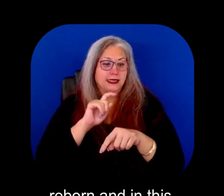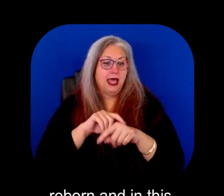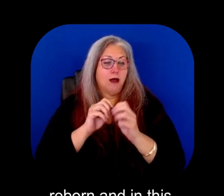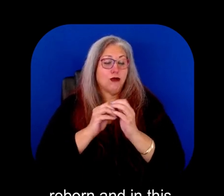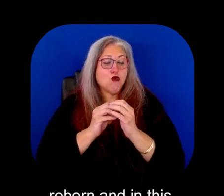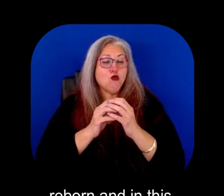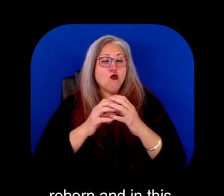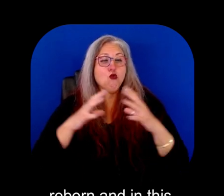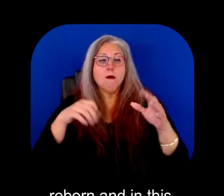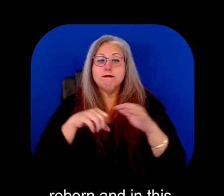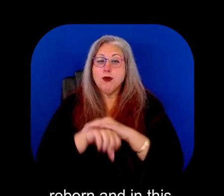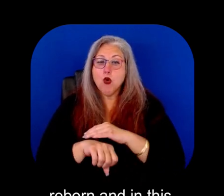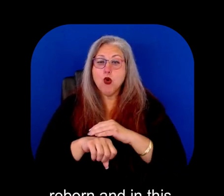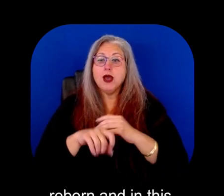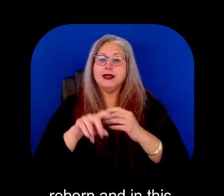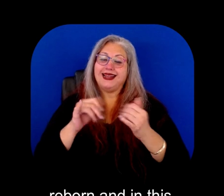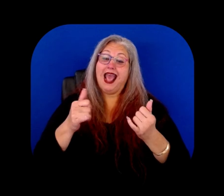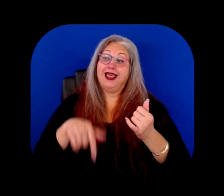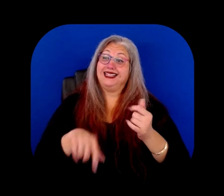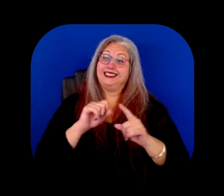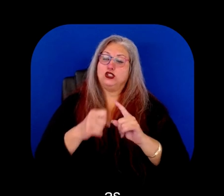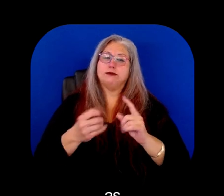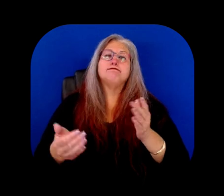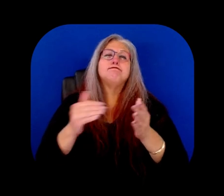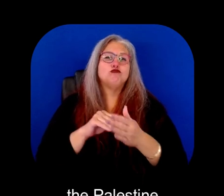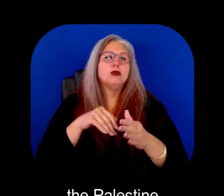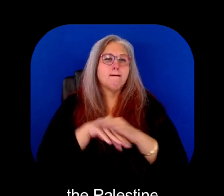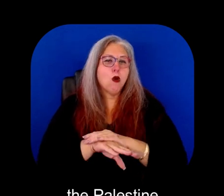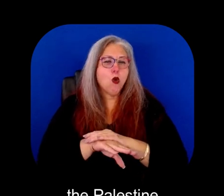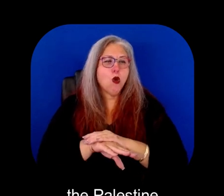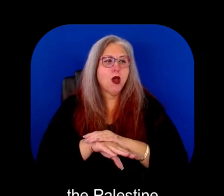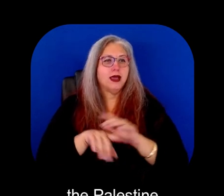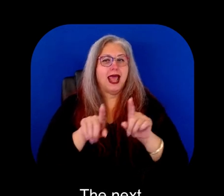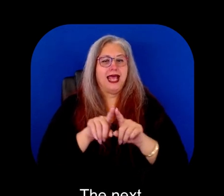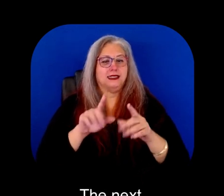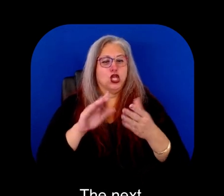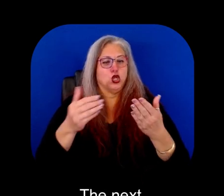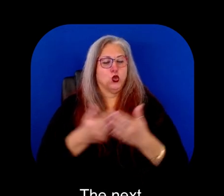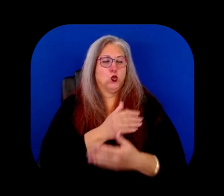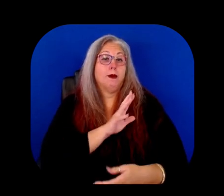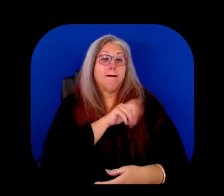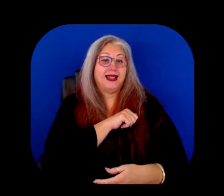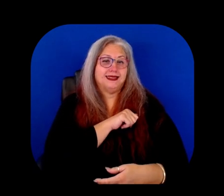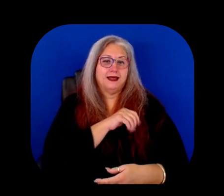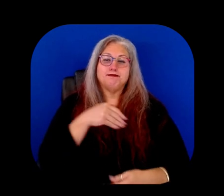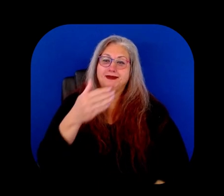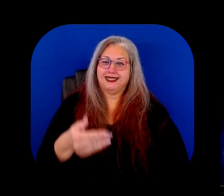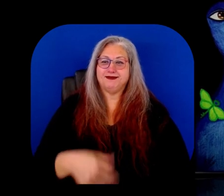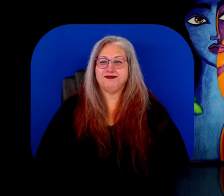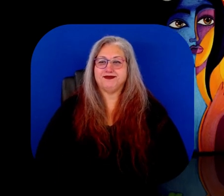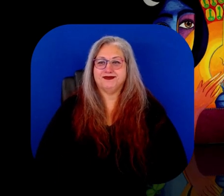born, and in this case to be reborn as yes. the new Palestine. The next